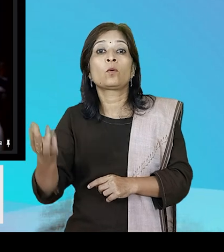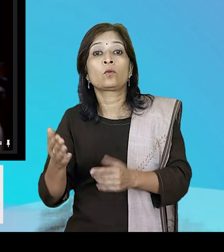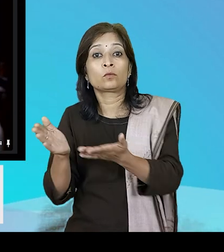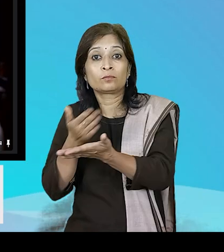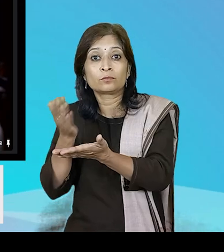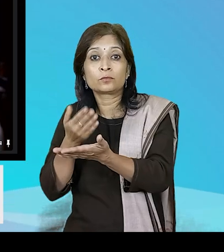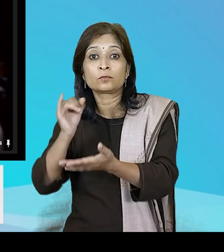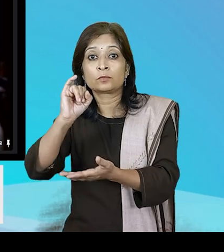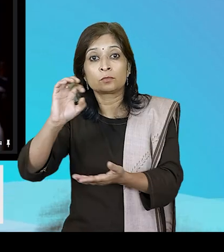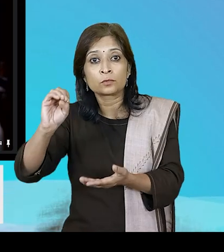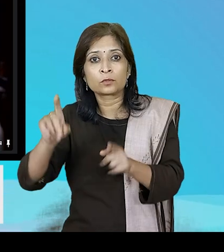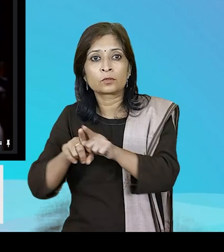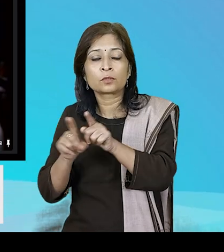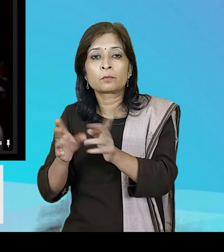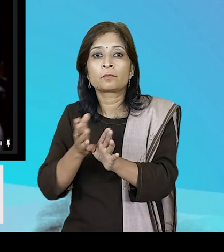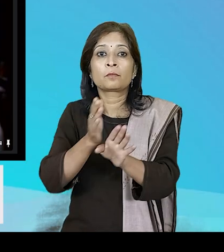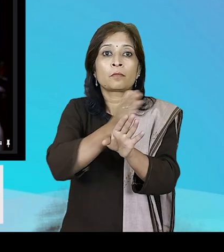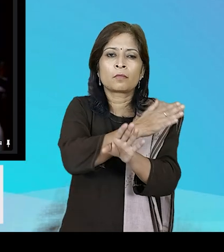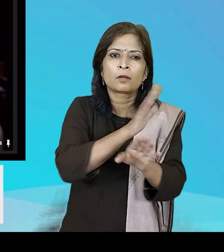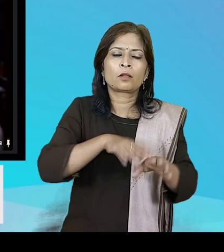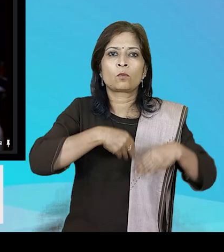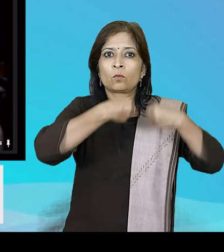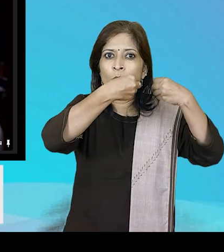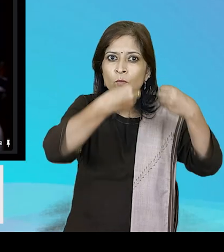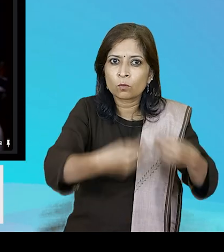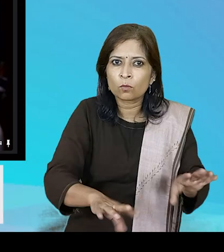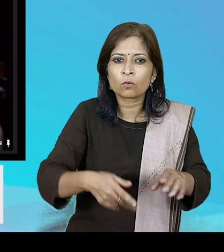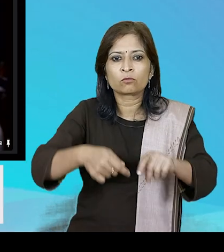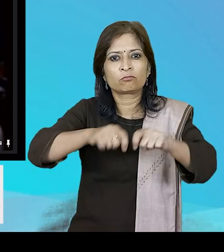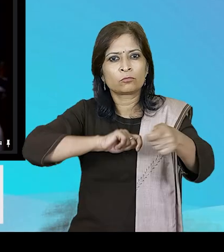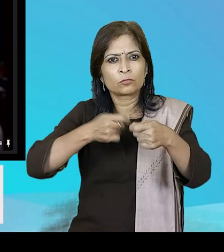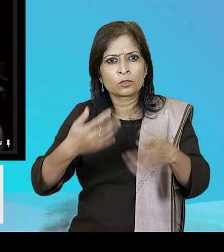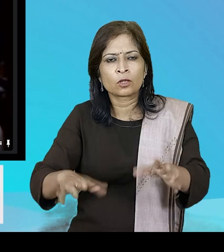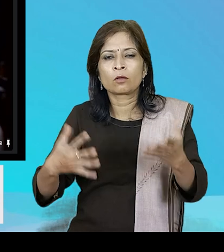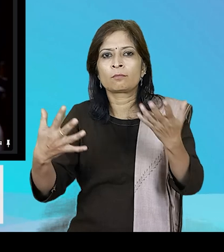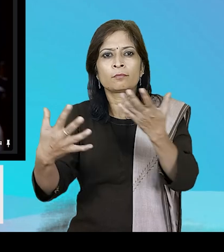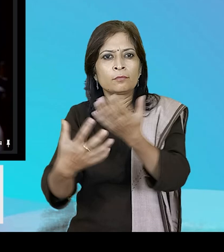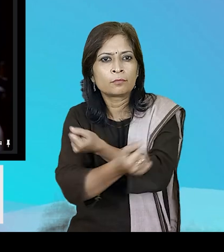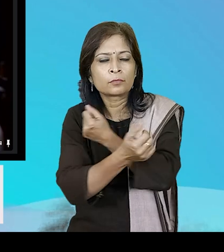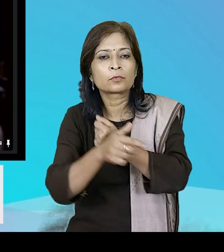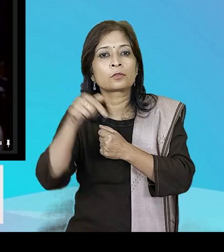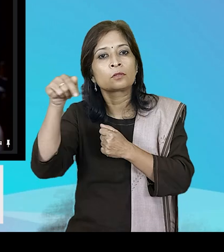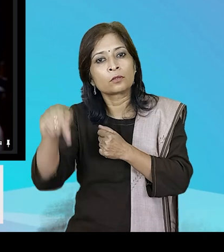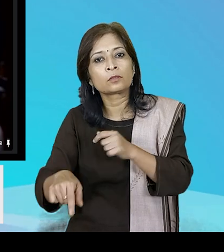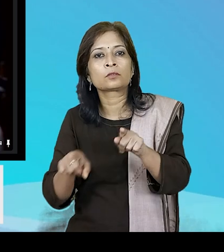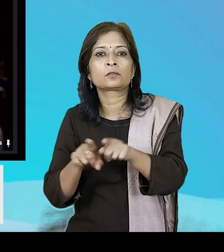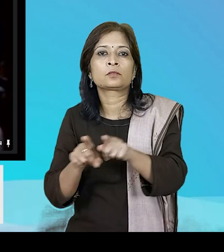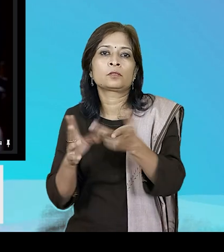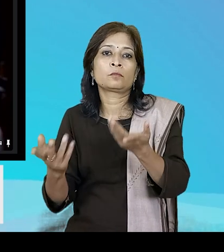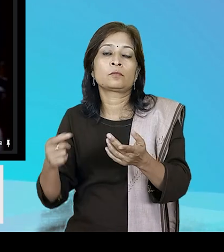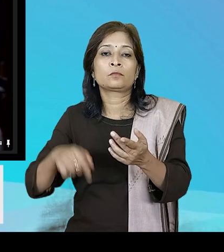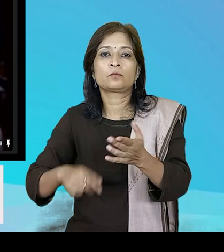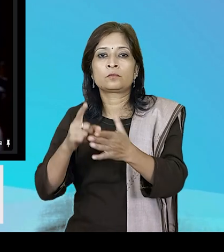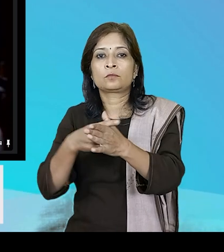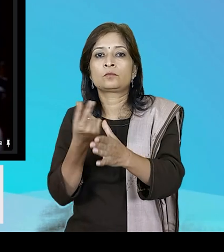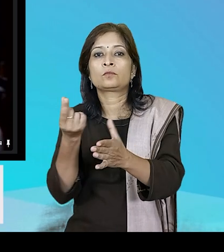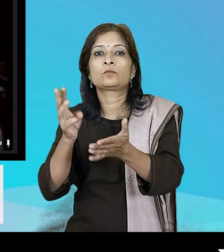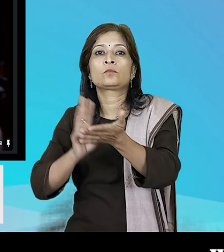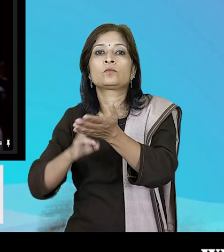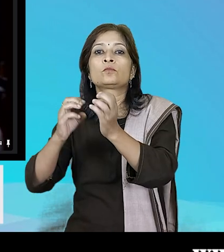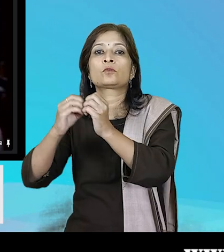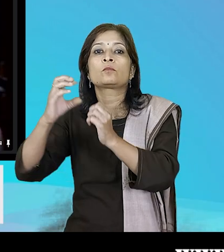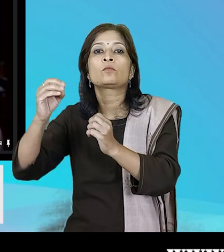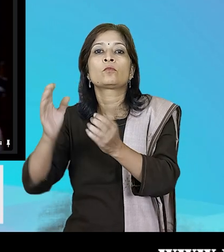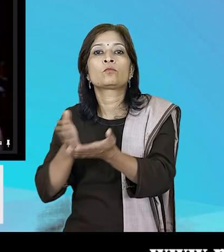passport jumbo booklet where the previous passport has been lost, damaged, or misplaced. It is extremely important to note